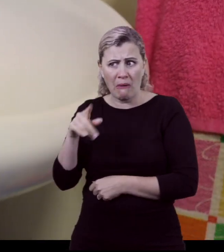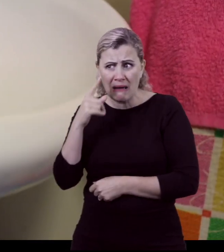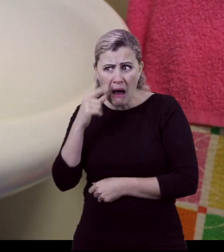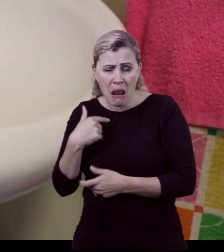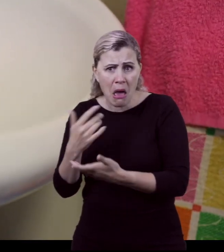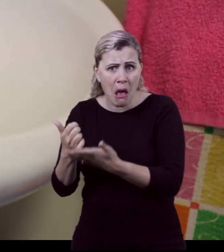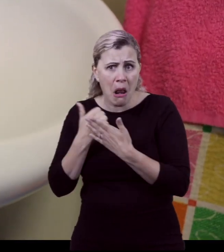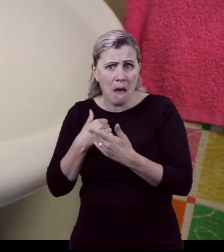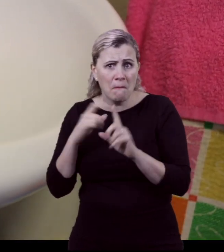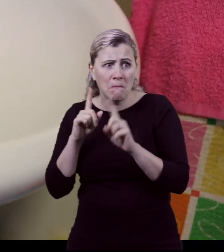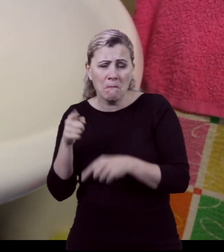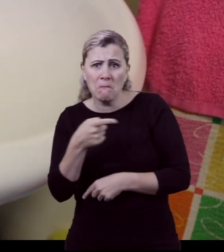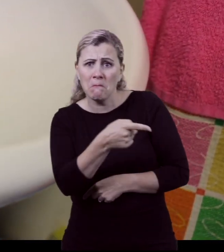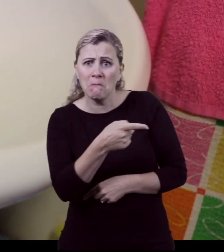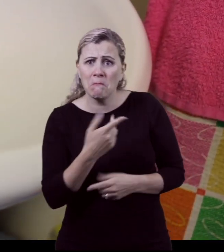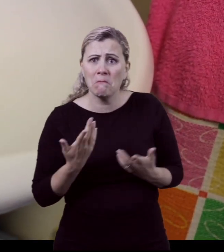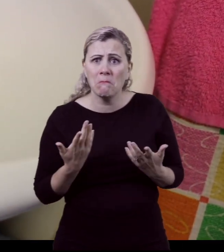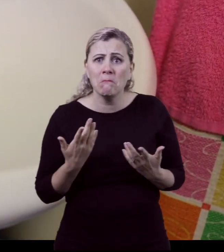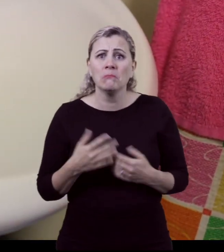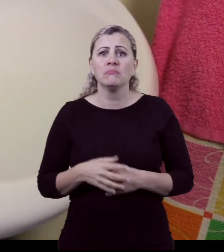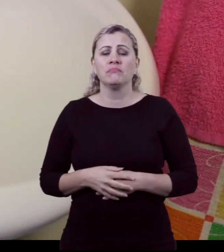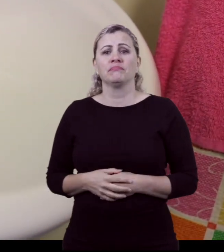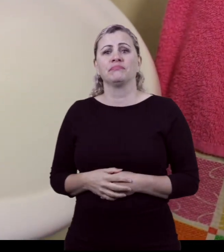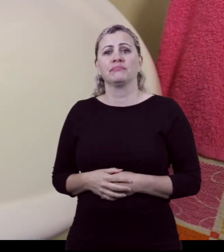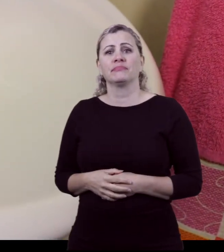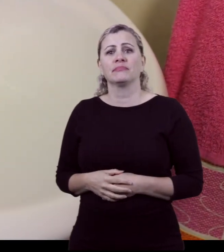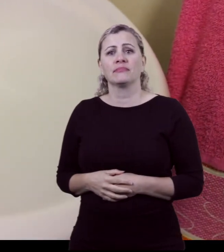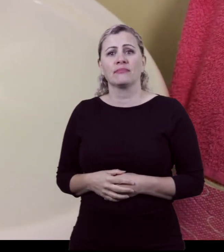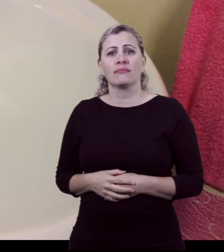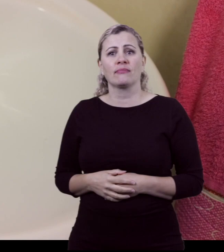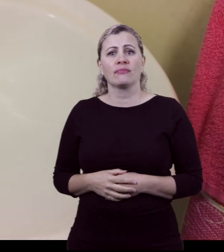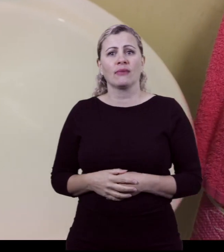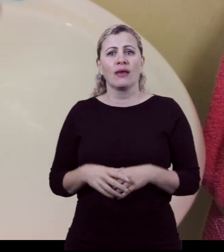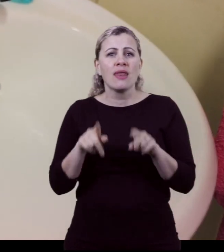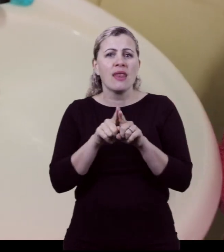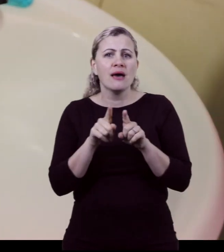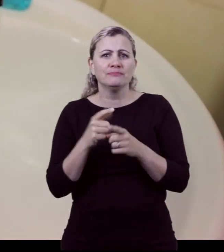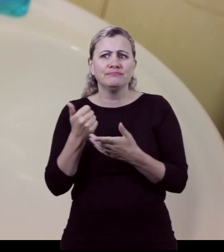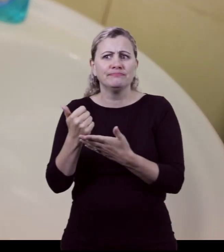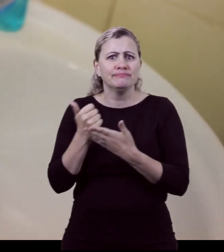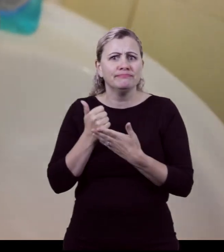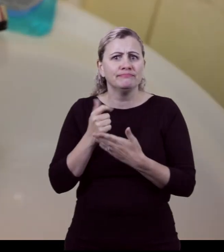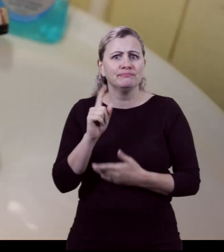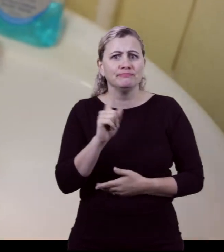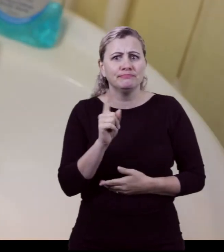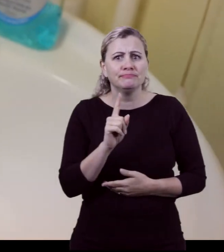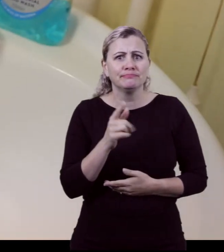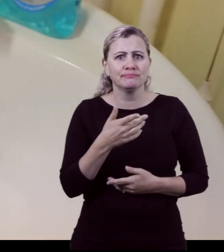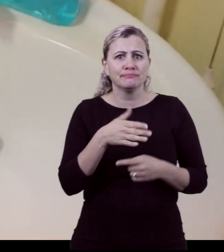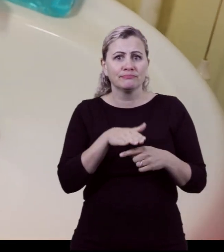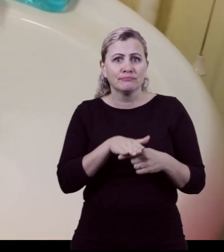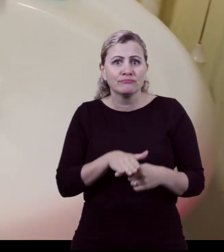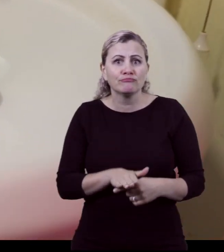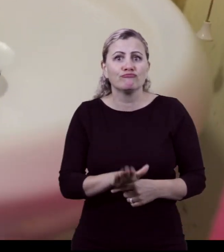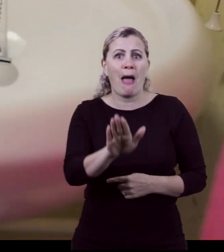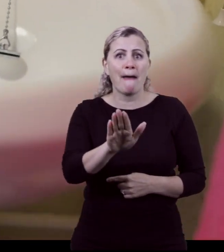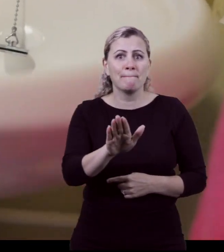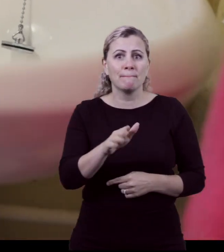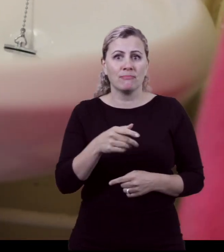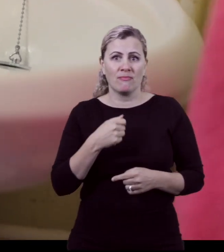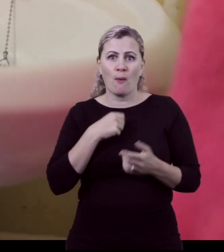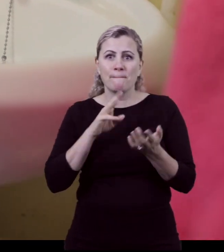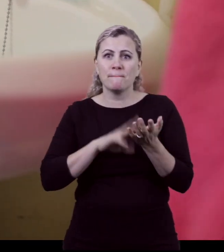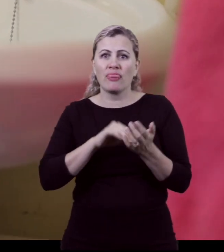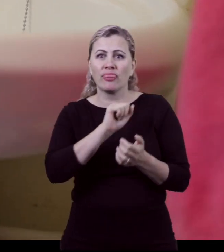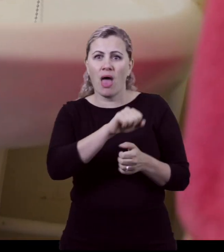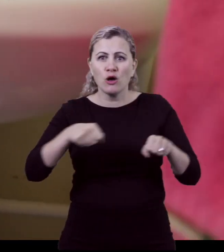She'd had a fall in the bathroom and cracked the bathroom sink. So we ended up having a new sink put